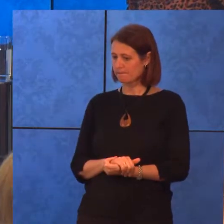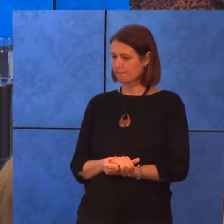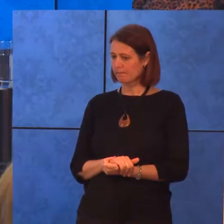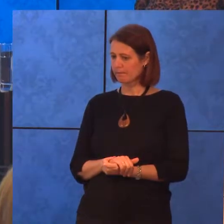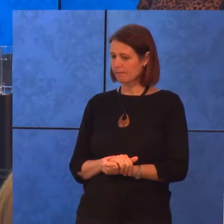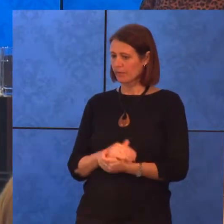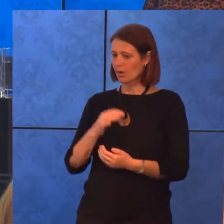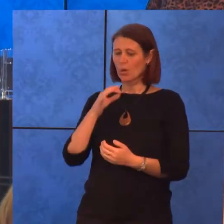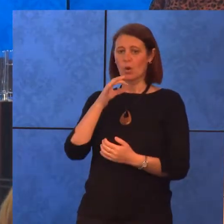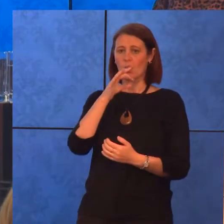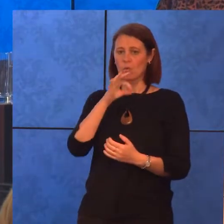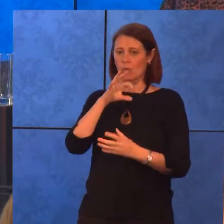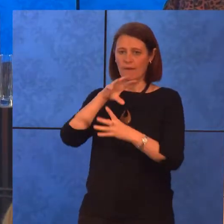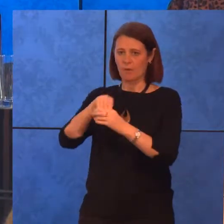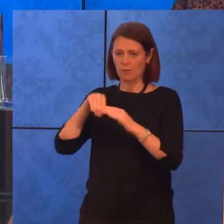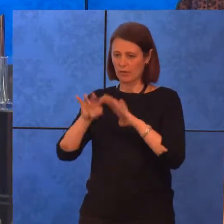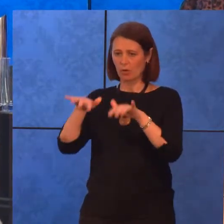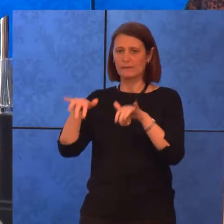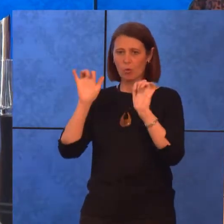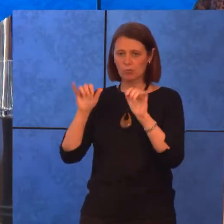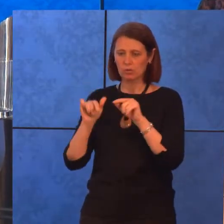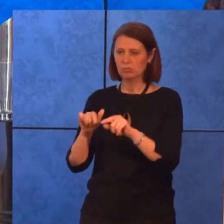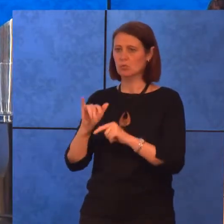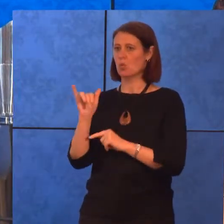weren't involved in those forums or